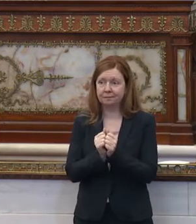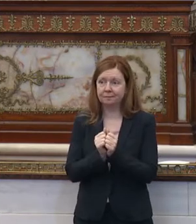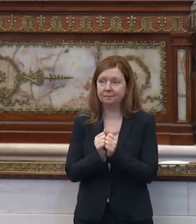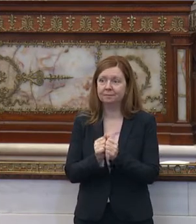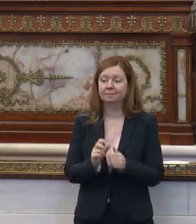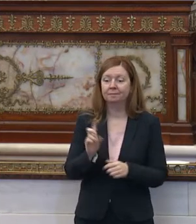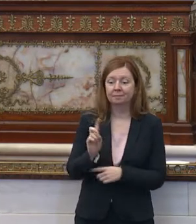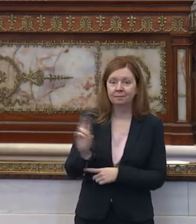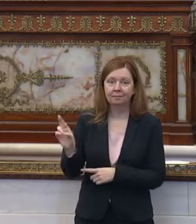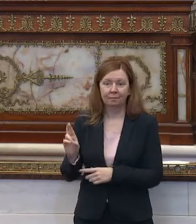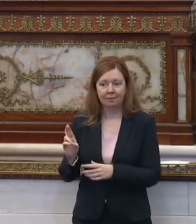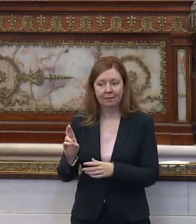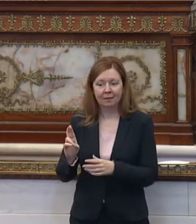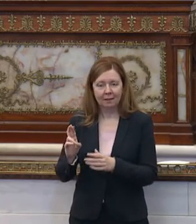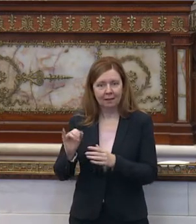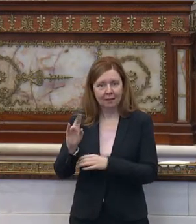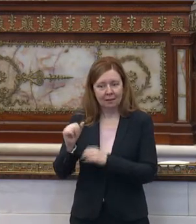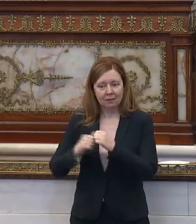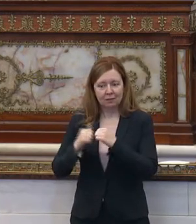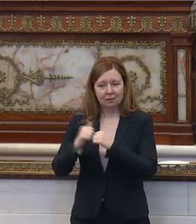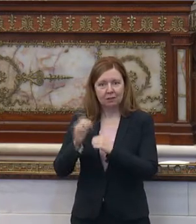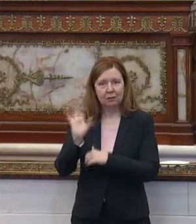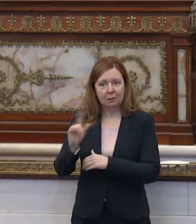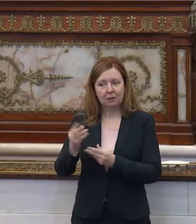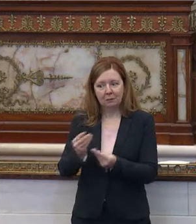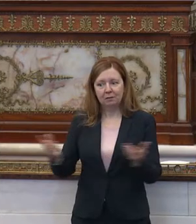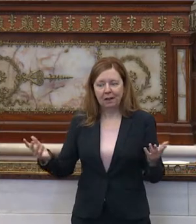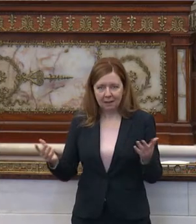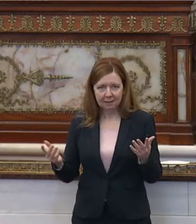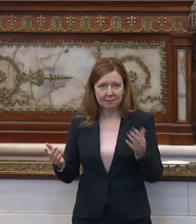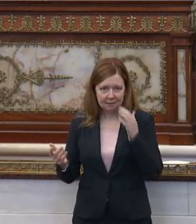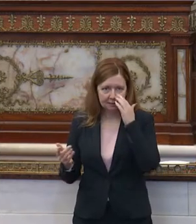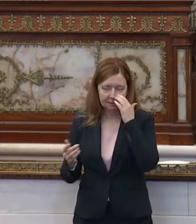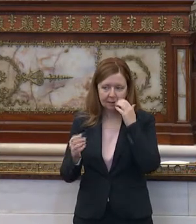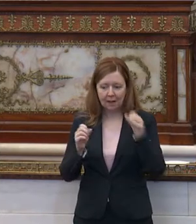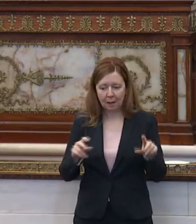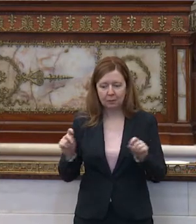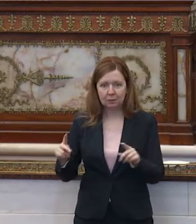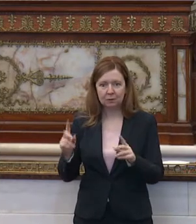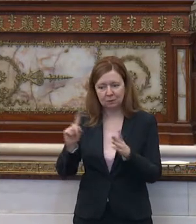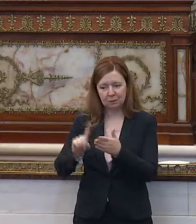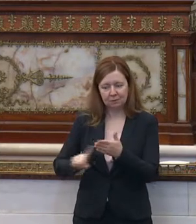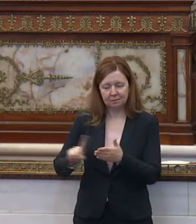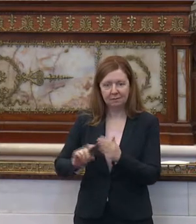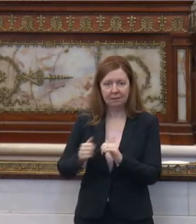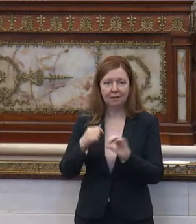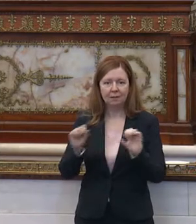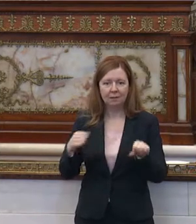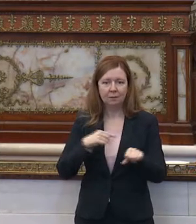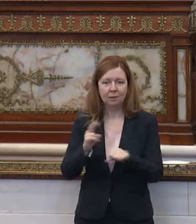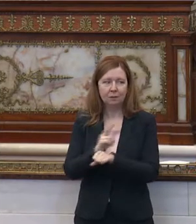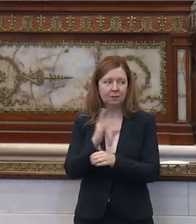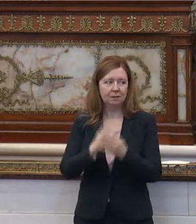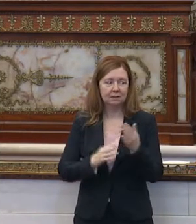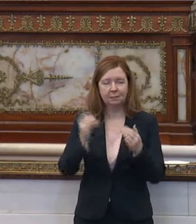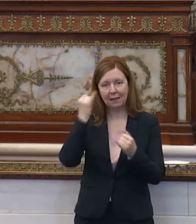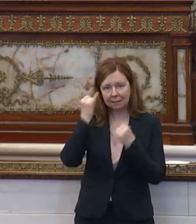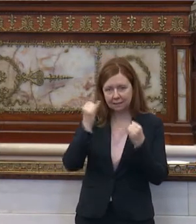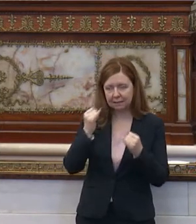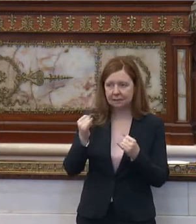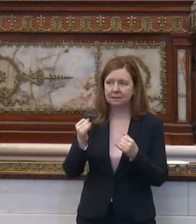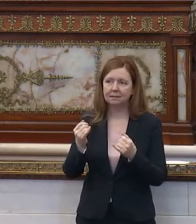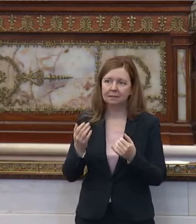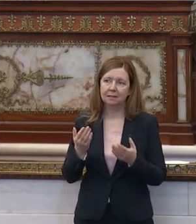bipartisan infrastructure bill, provide some opportunities to look at how we can use some of the ideas suggested in that